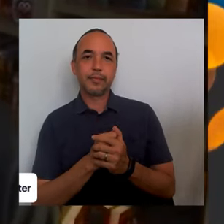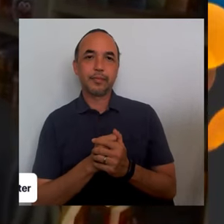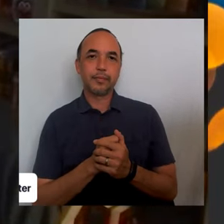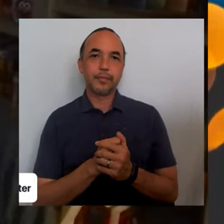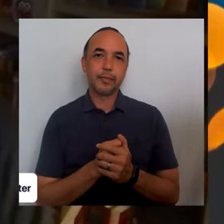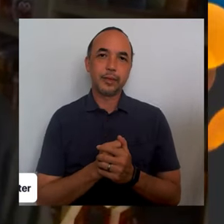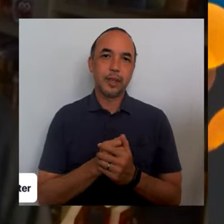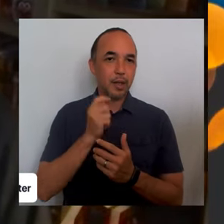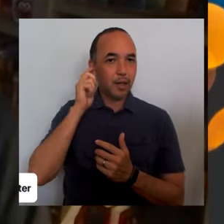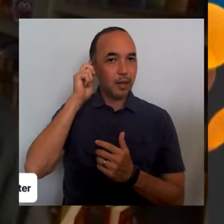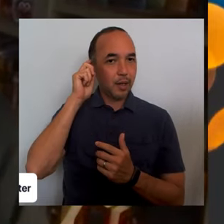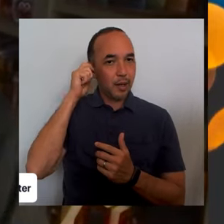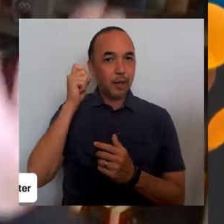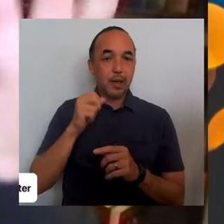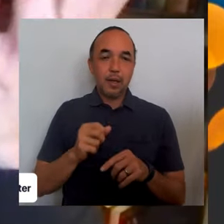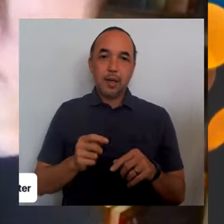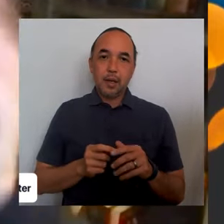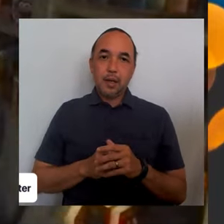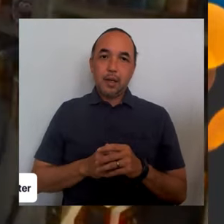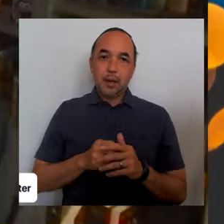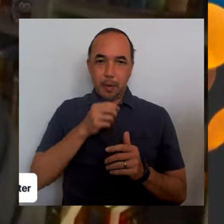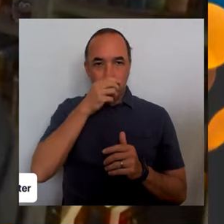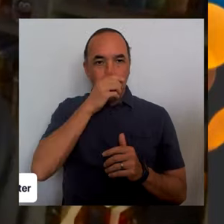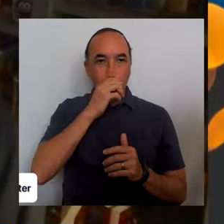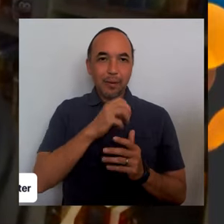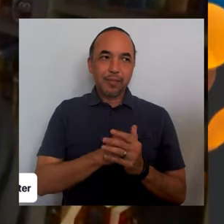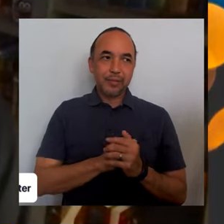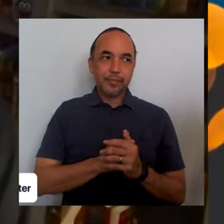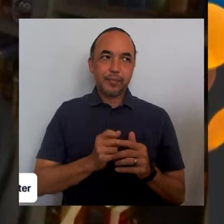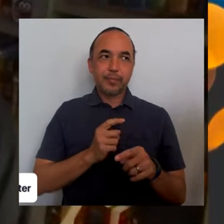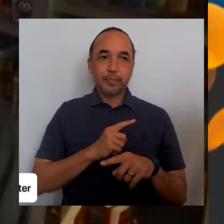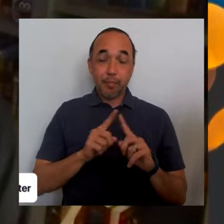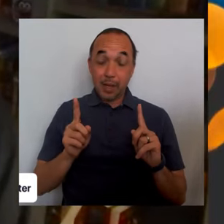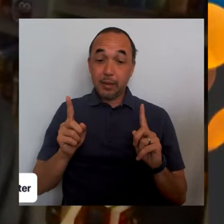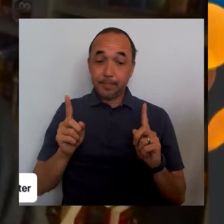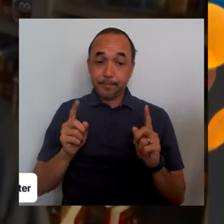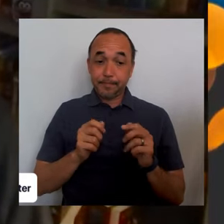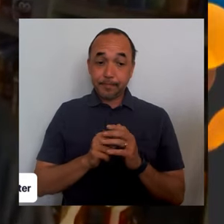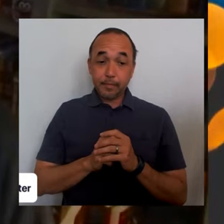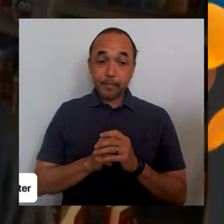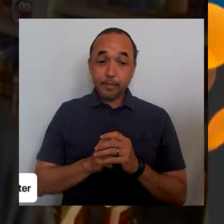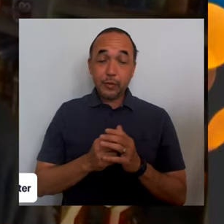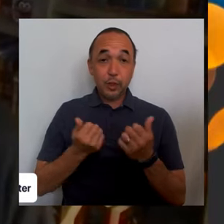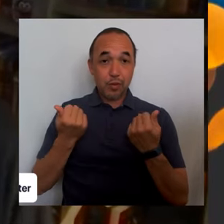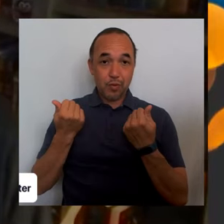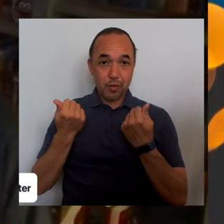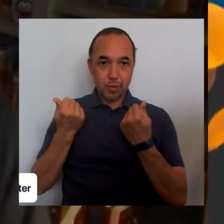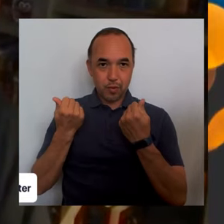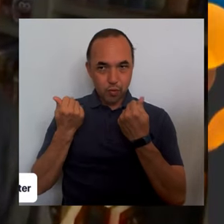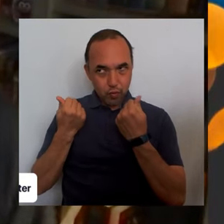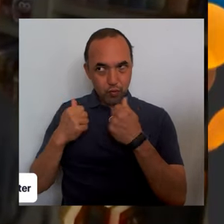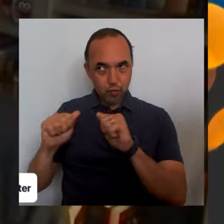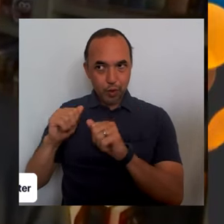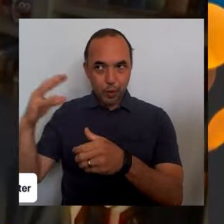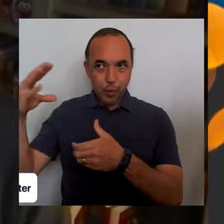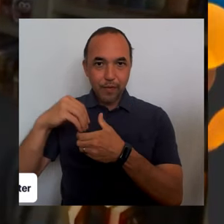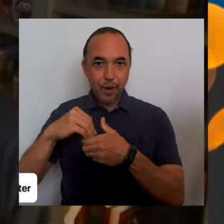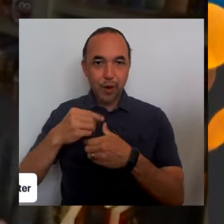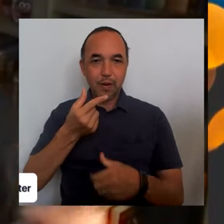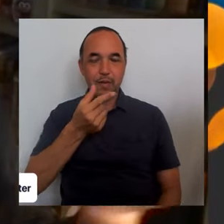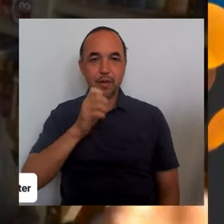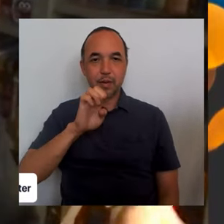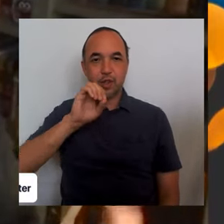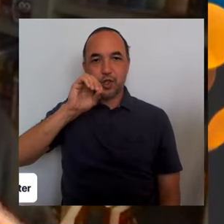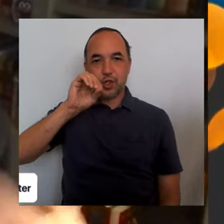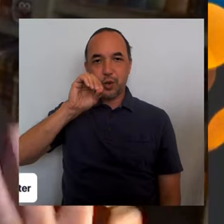But I tried to get, and I think this is talking to your question. We tried to get geophysicists involved to see what